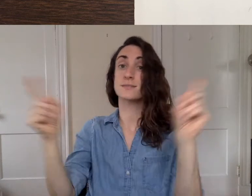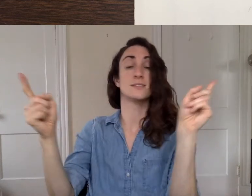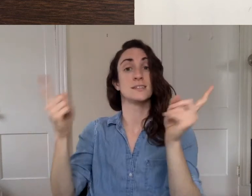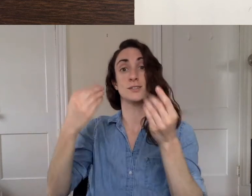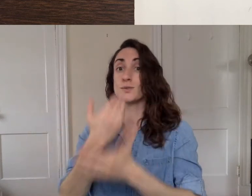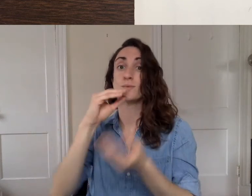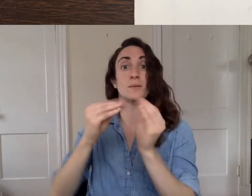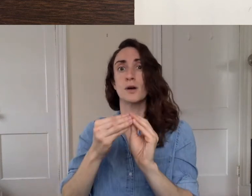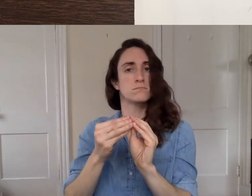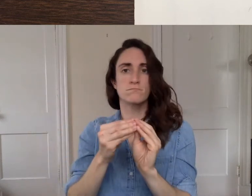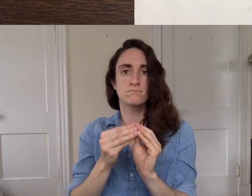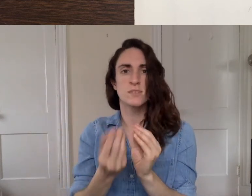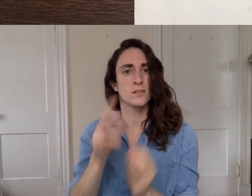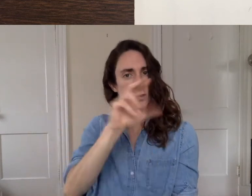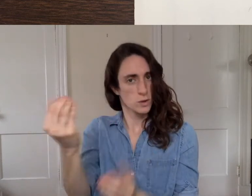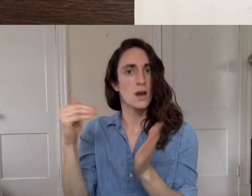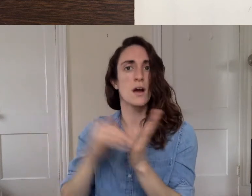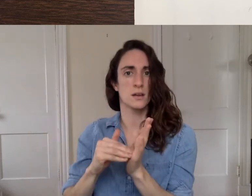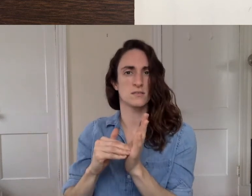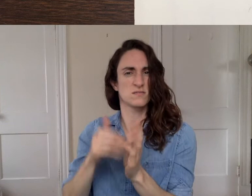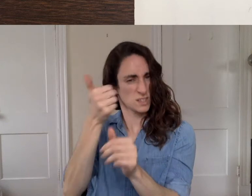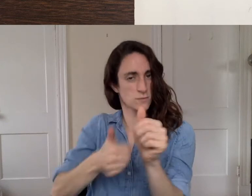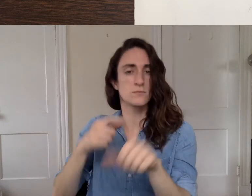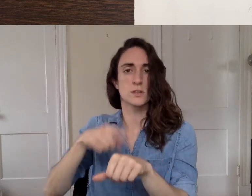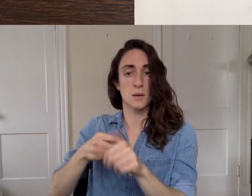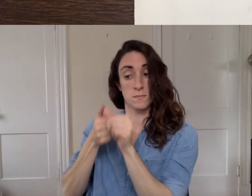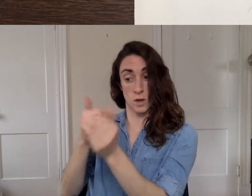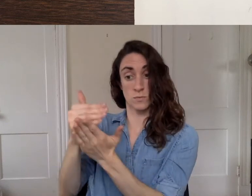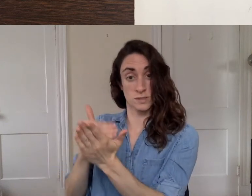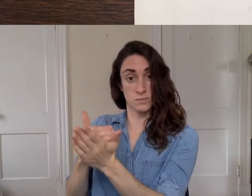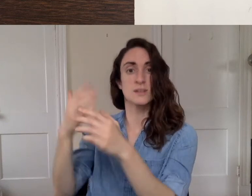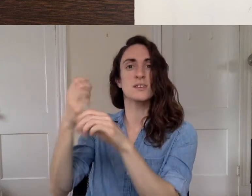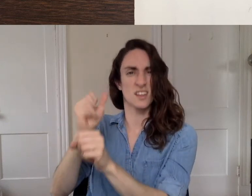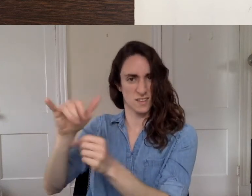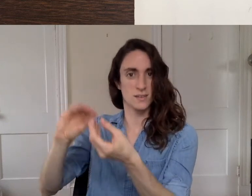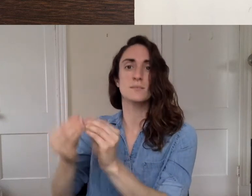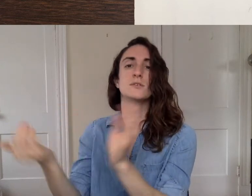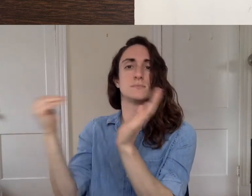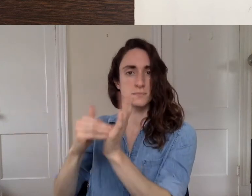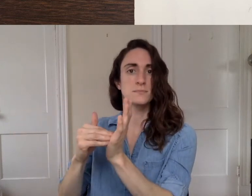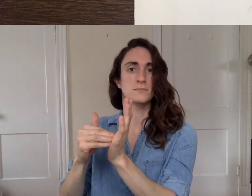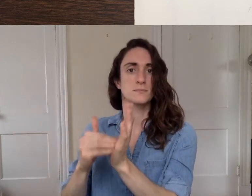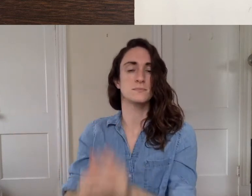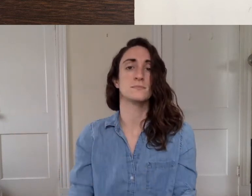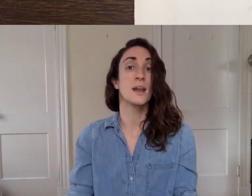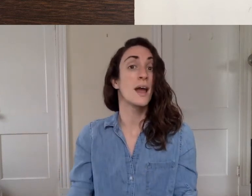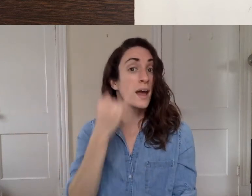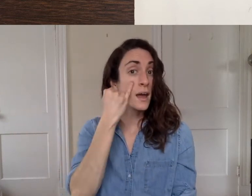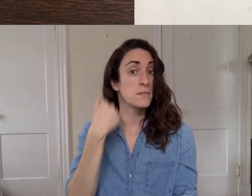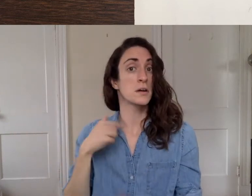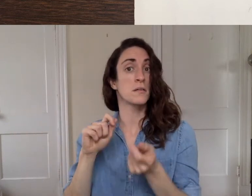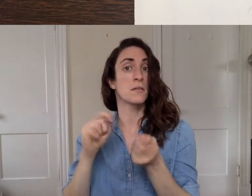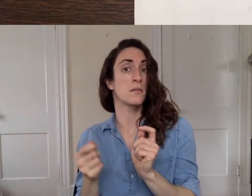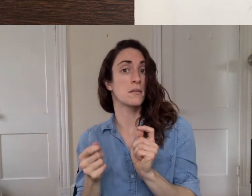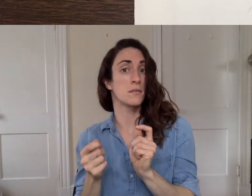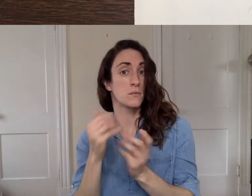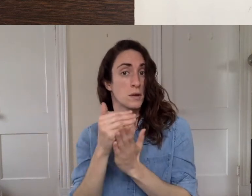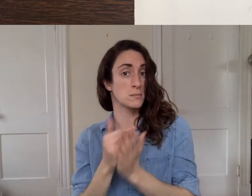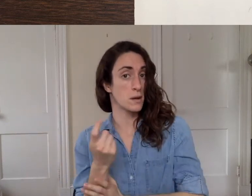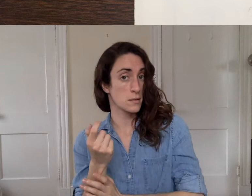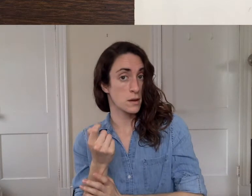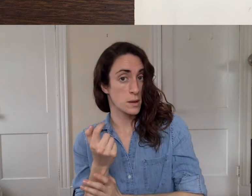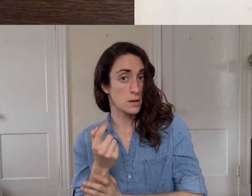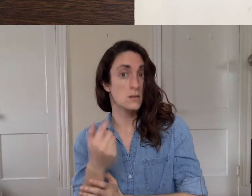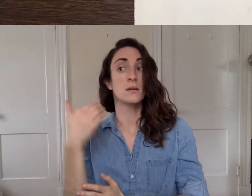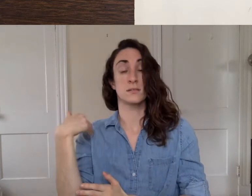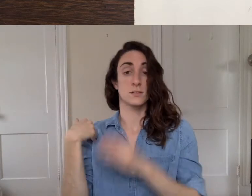30. In the same sense, if I use 2, 3, and 5 again another time, I would expect to get 30 again. That recipe will always